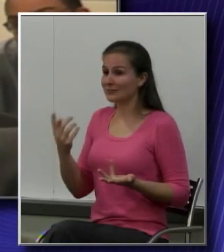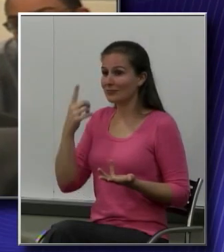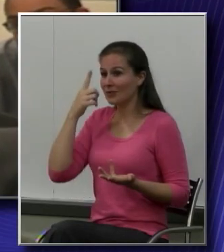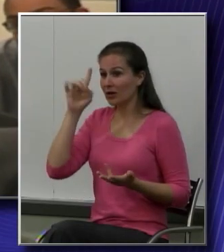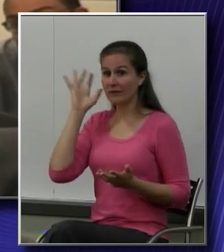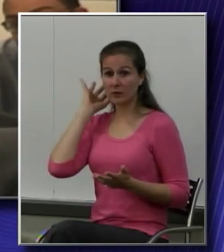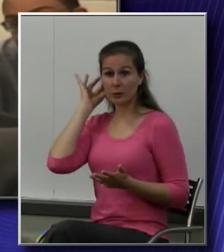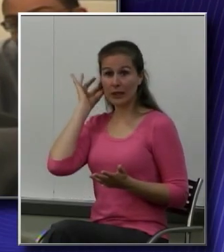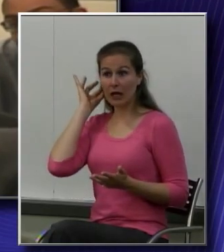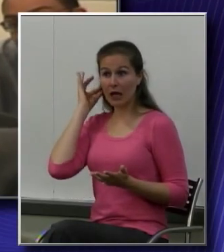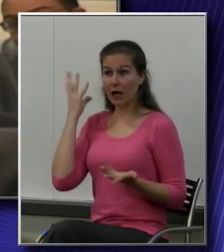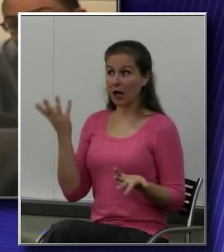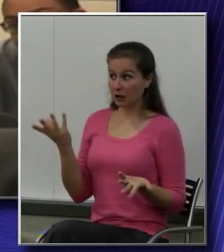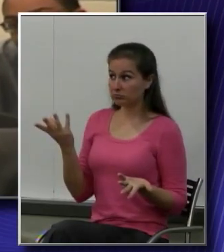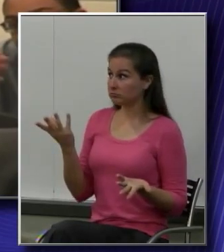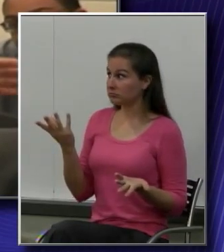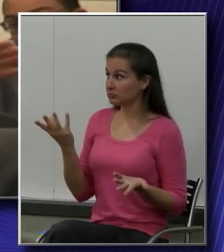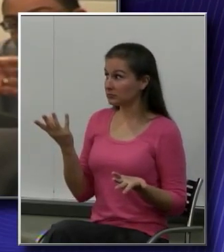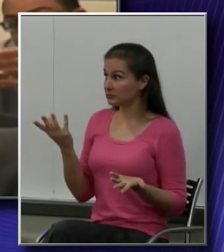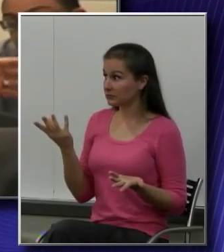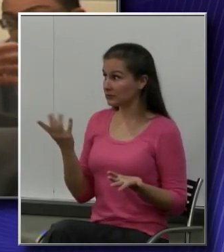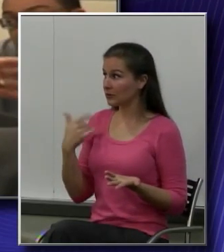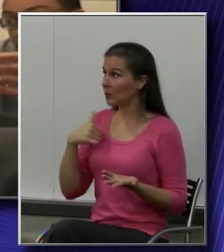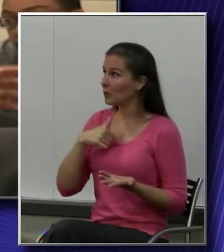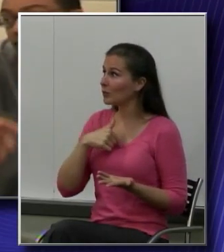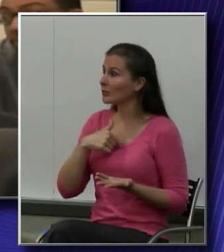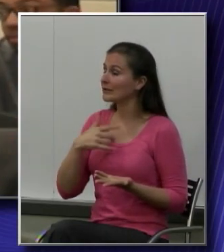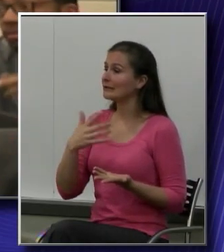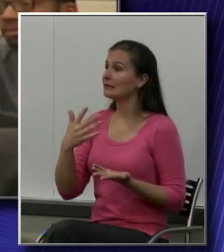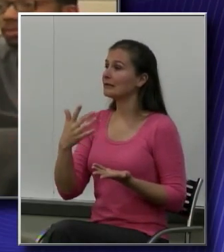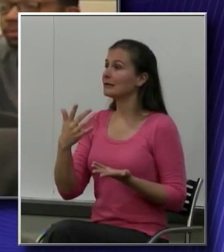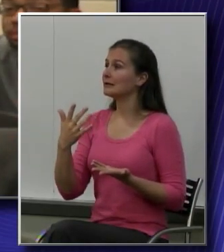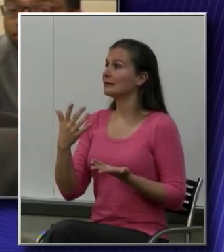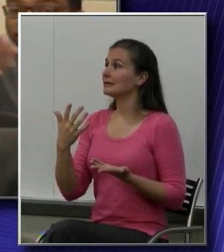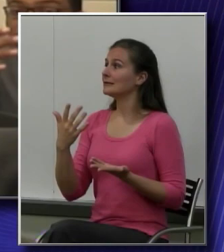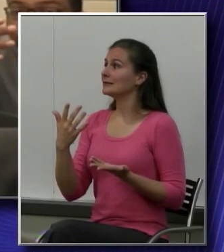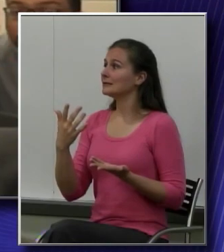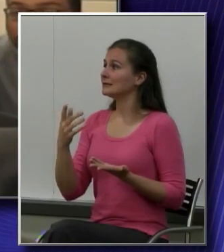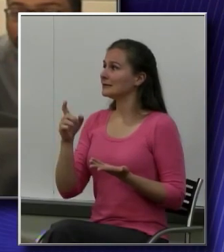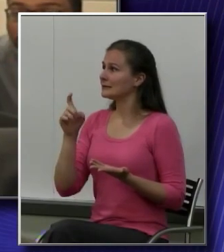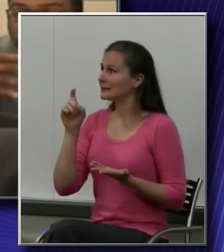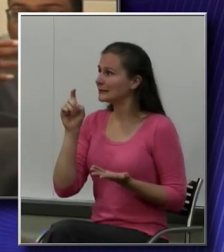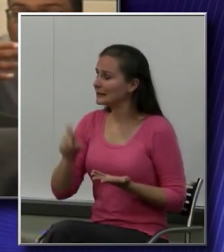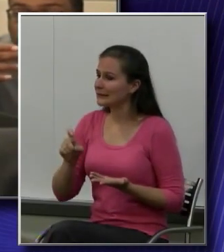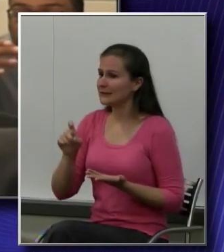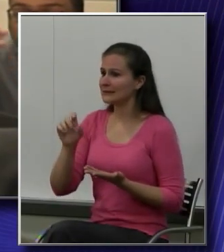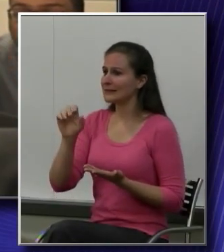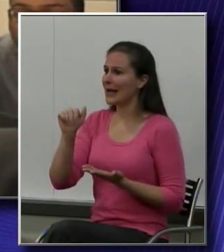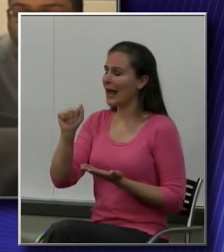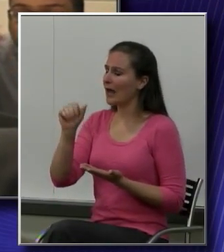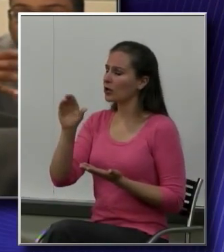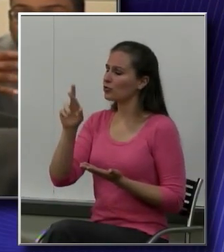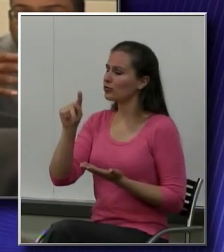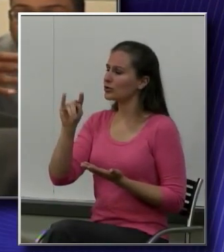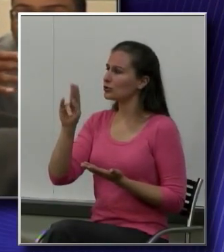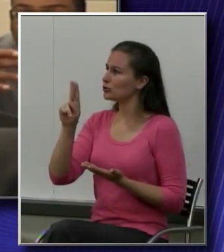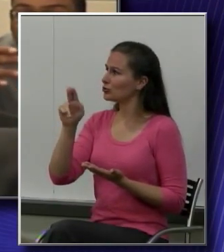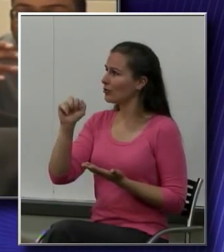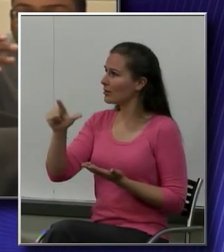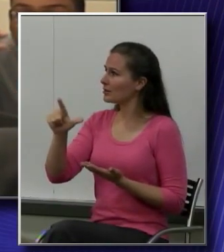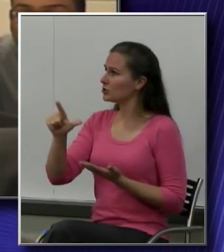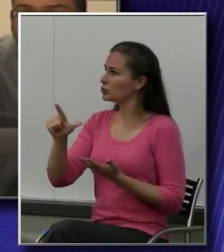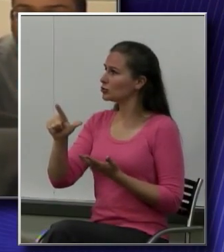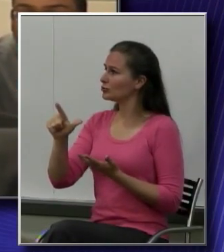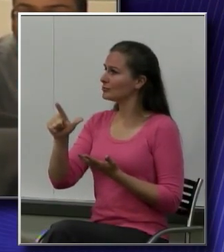follicles of hair, unless we do something about equitable treatment in terms of human